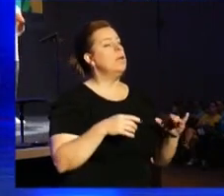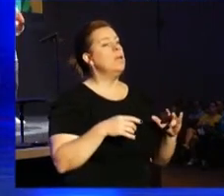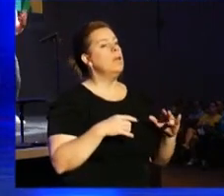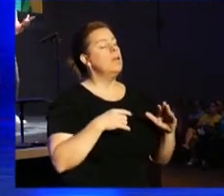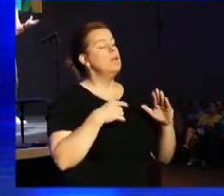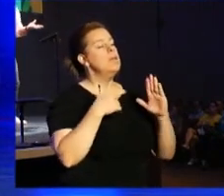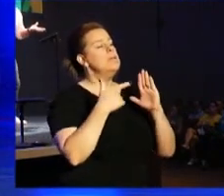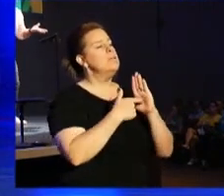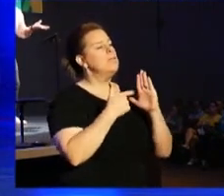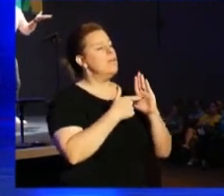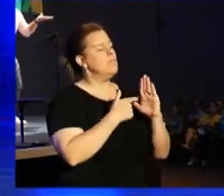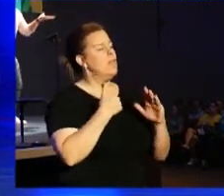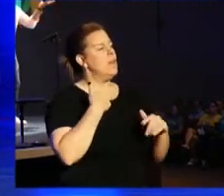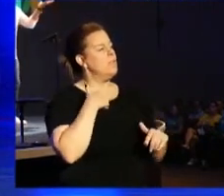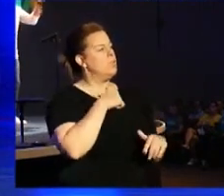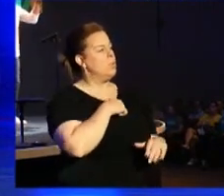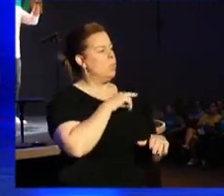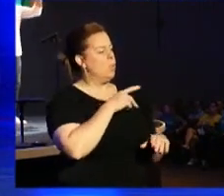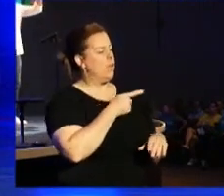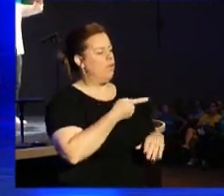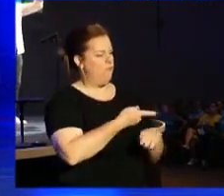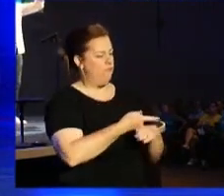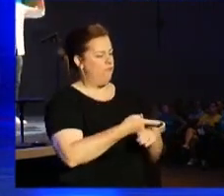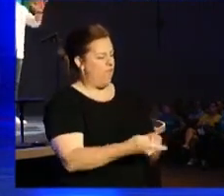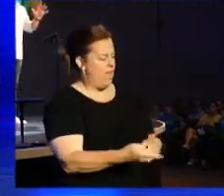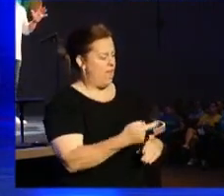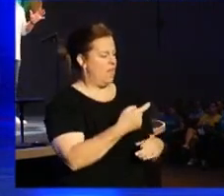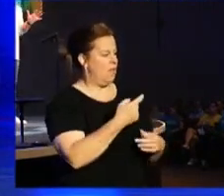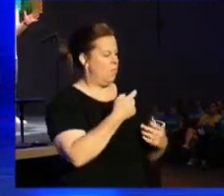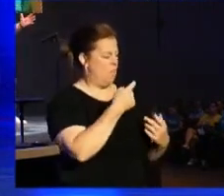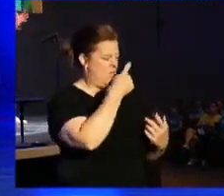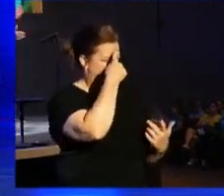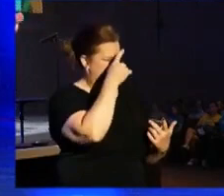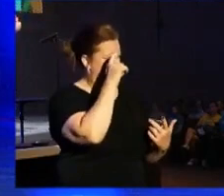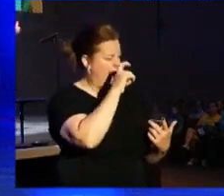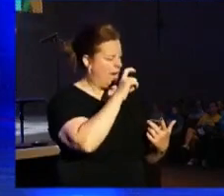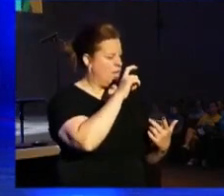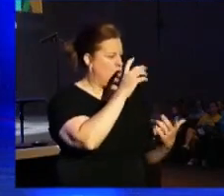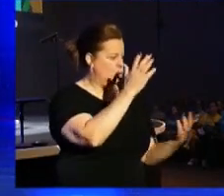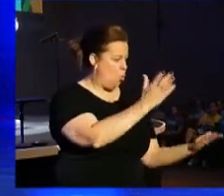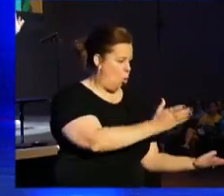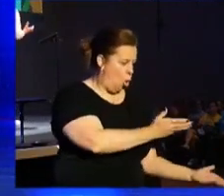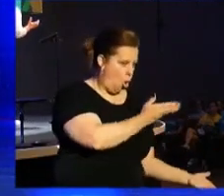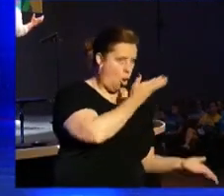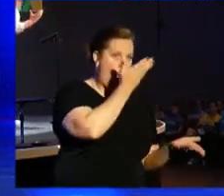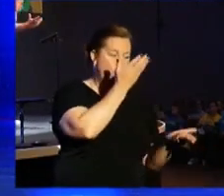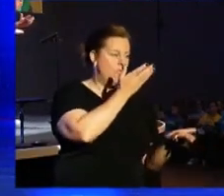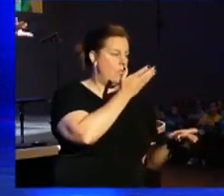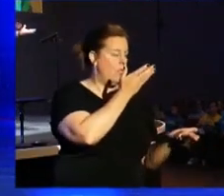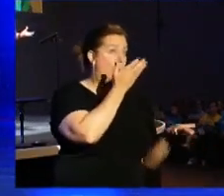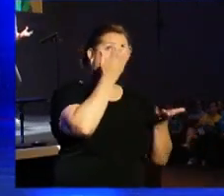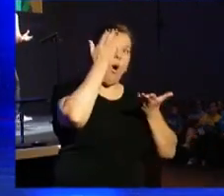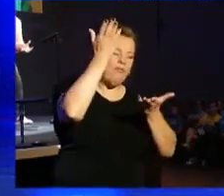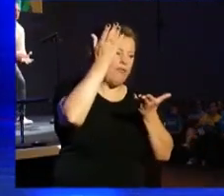our job to lift a broken world up to the Lord. Like we've got to do all these things to try to lift a